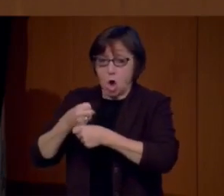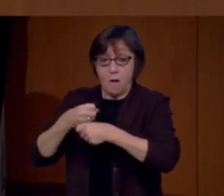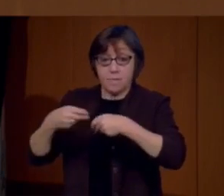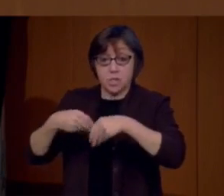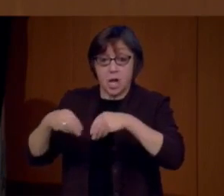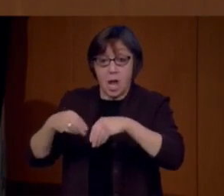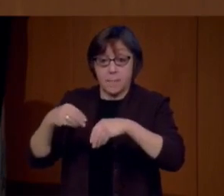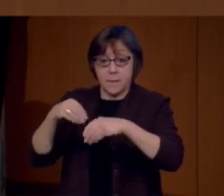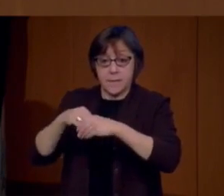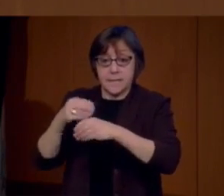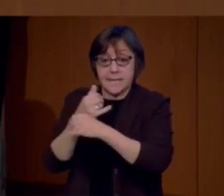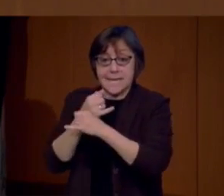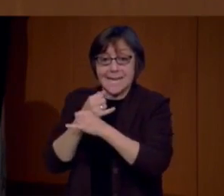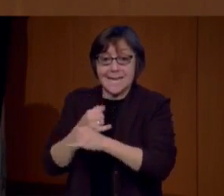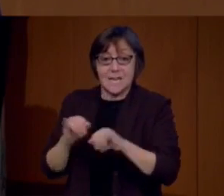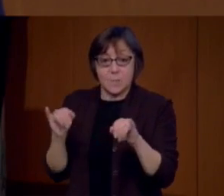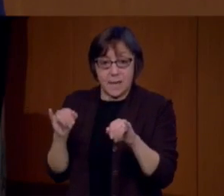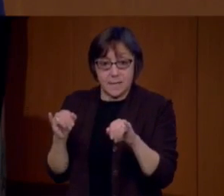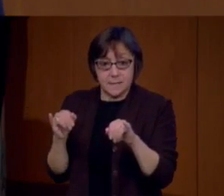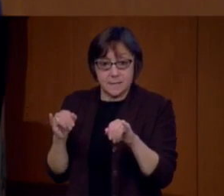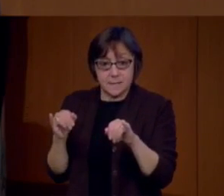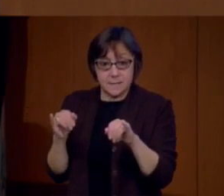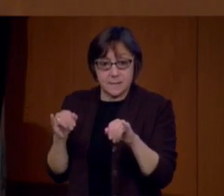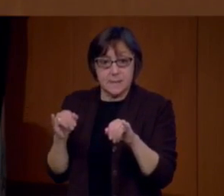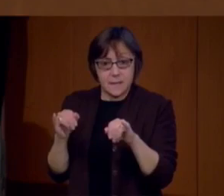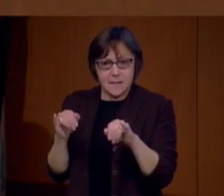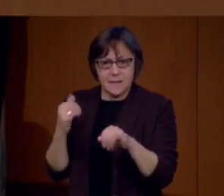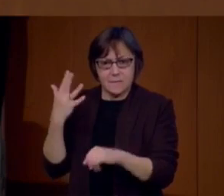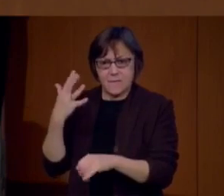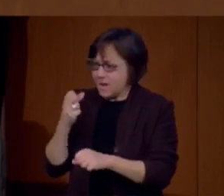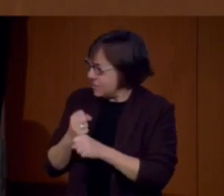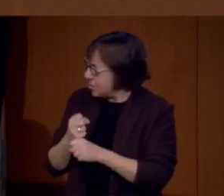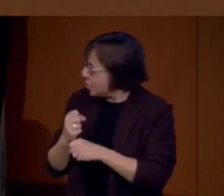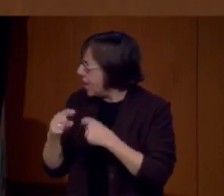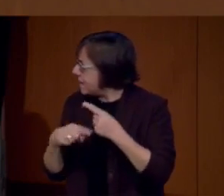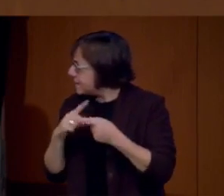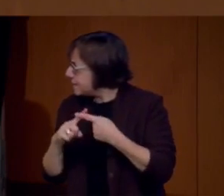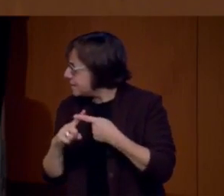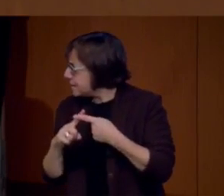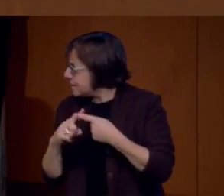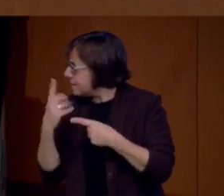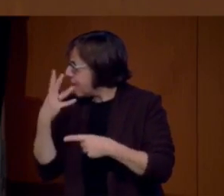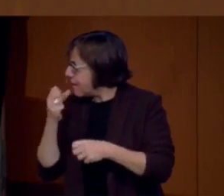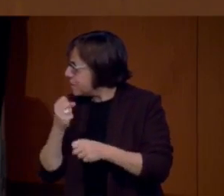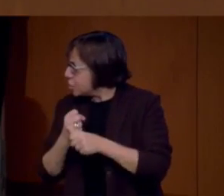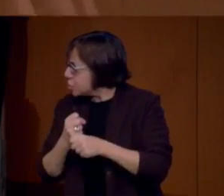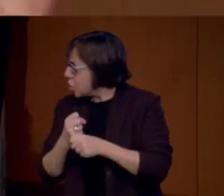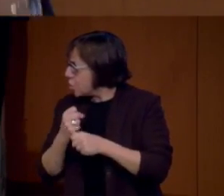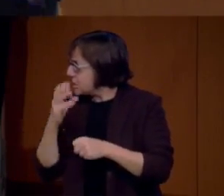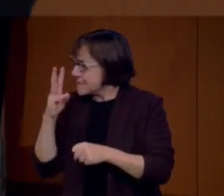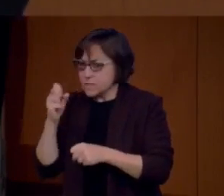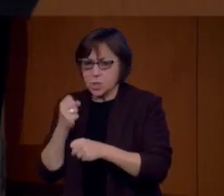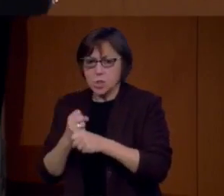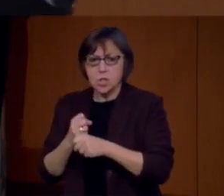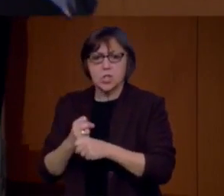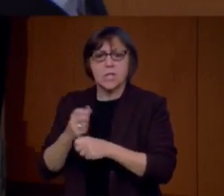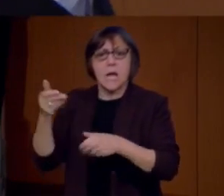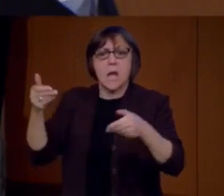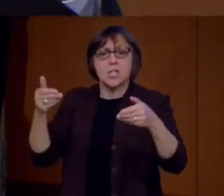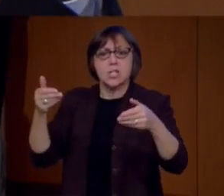Iowa. What was that, 5, 6 years ago, Andy? Maybe 5, 6 years ago? She now employs 6